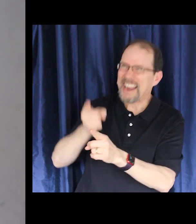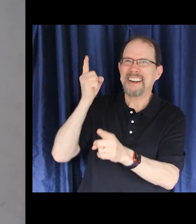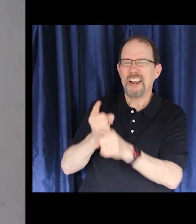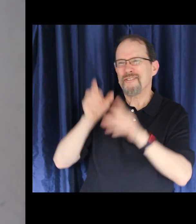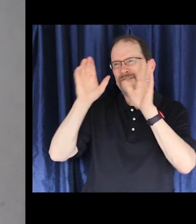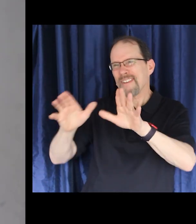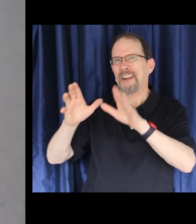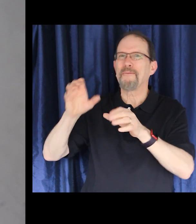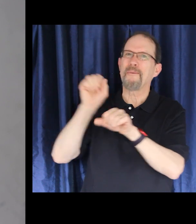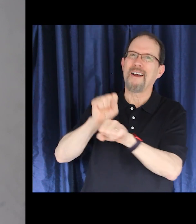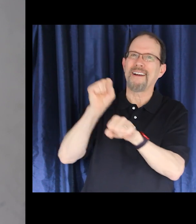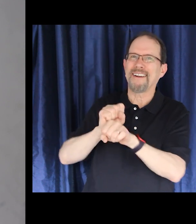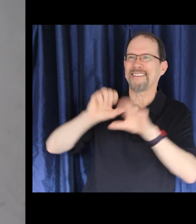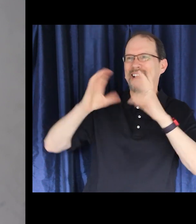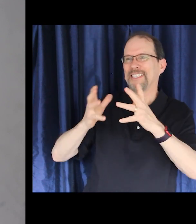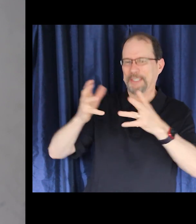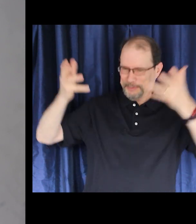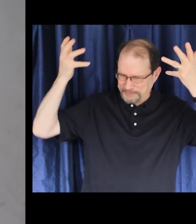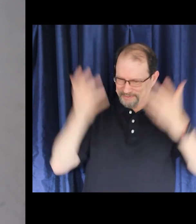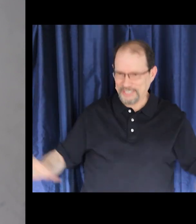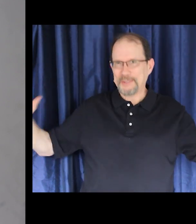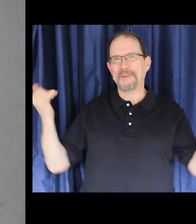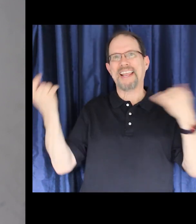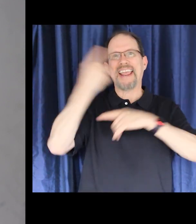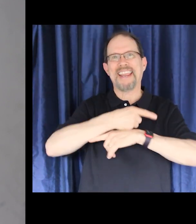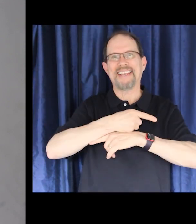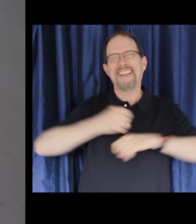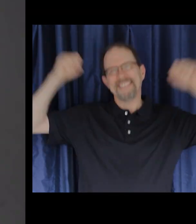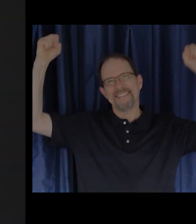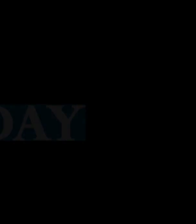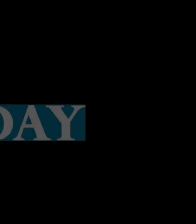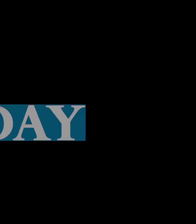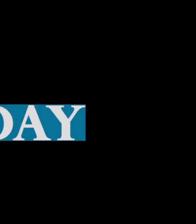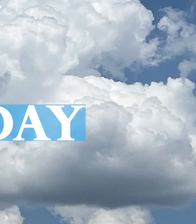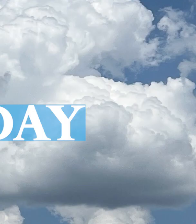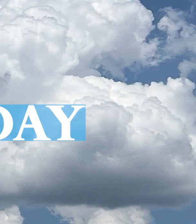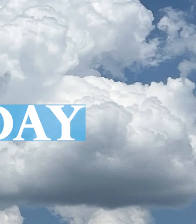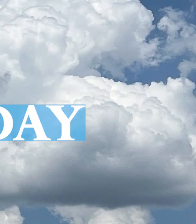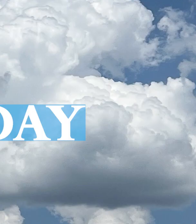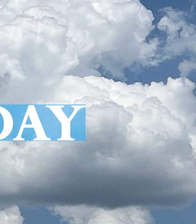nailed it great job class, we're done for the day What?